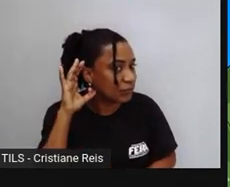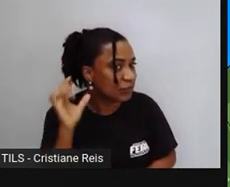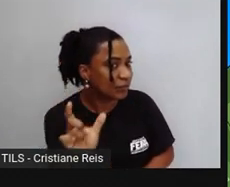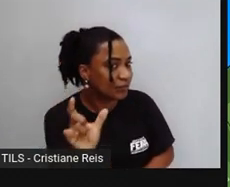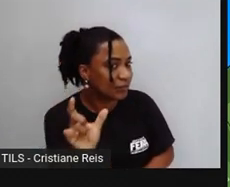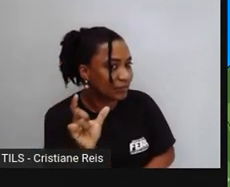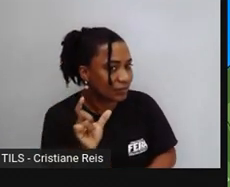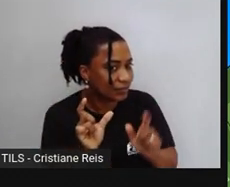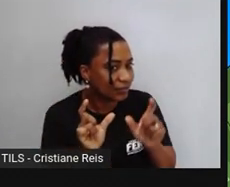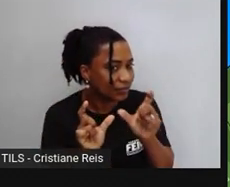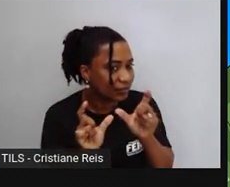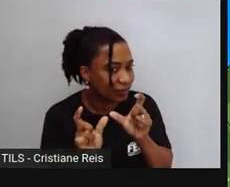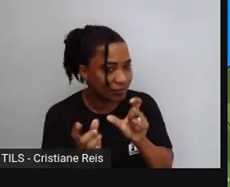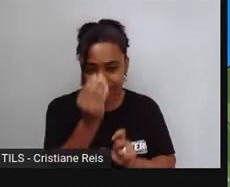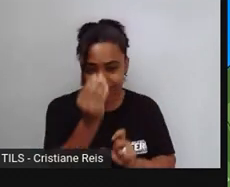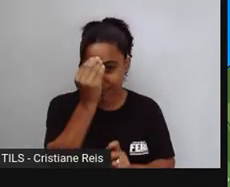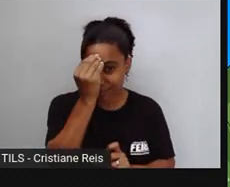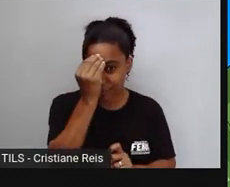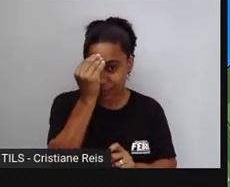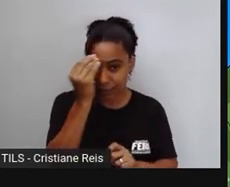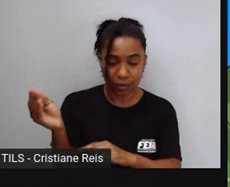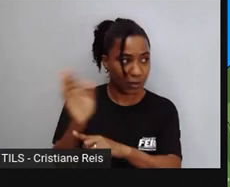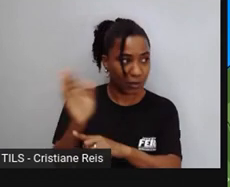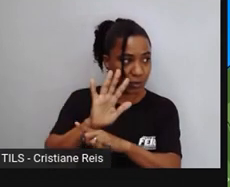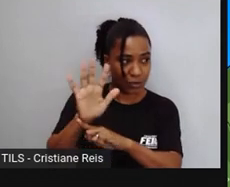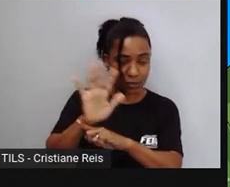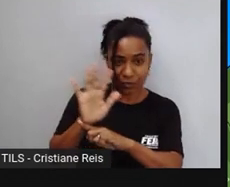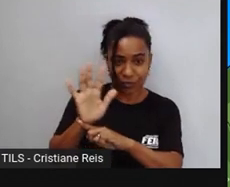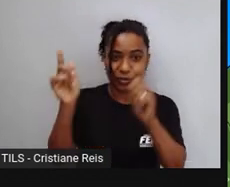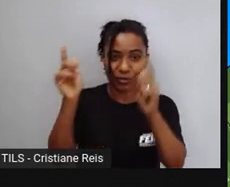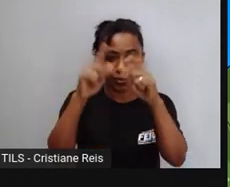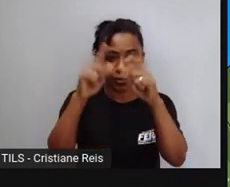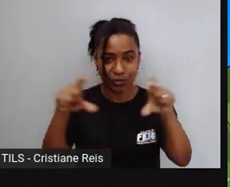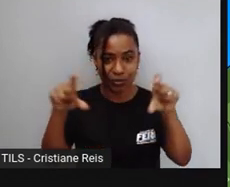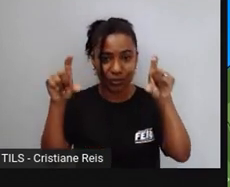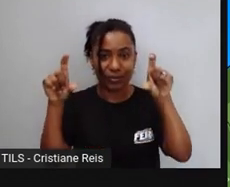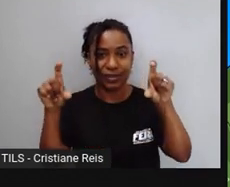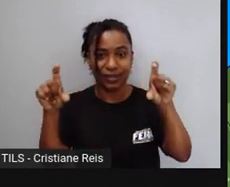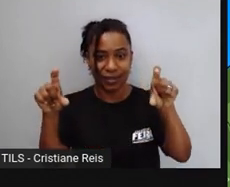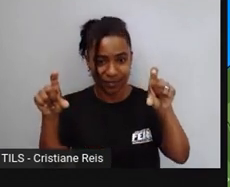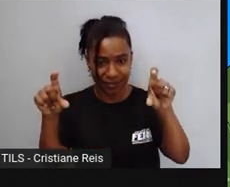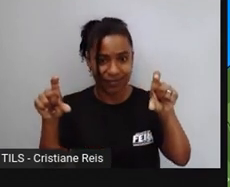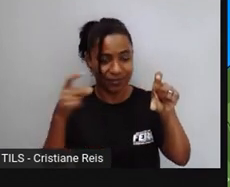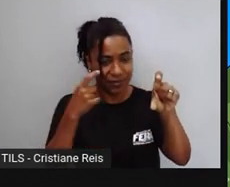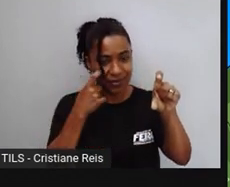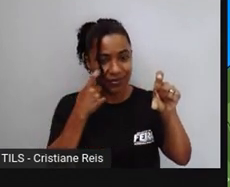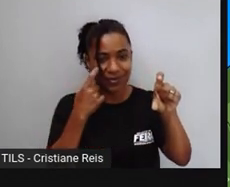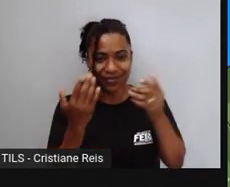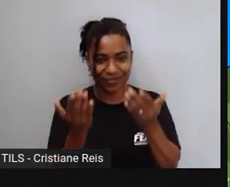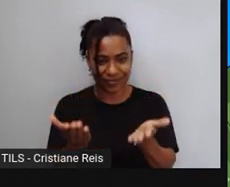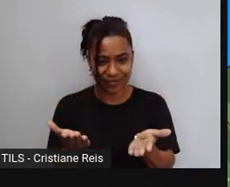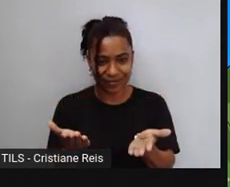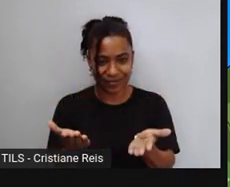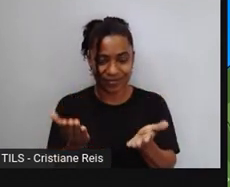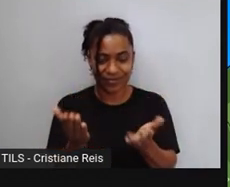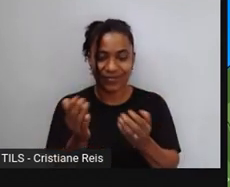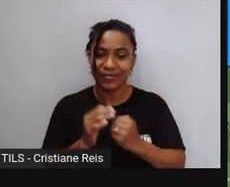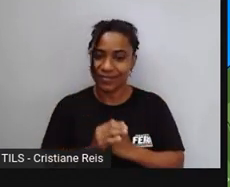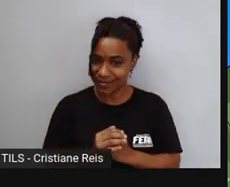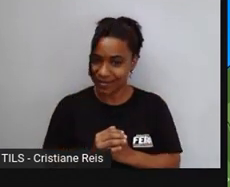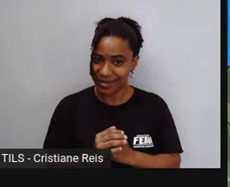vídeo. E o tema do vídeo, Name of House, Different Types of House with Picture, vai